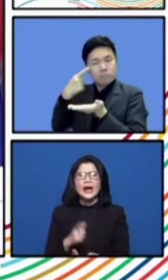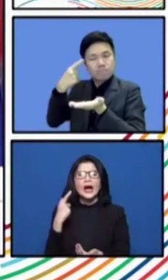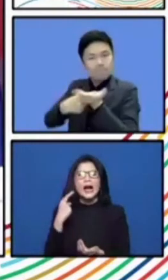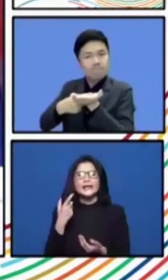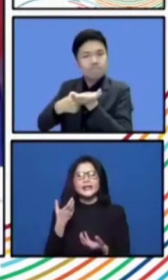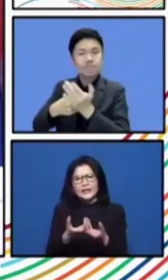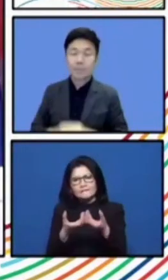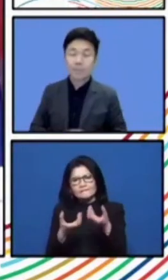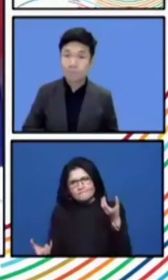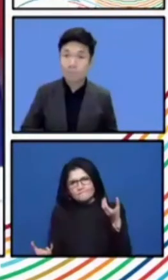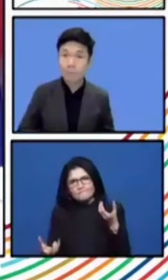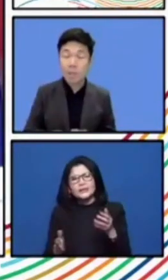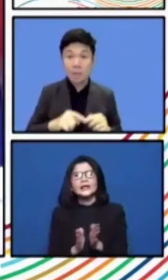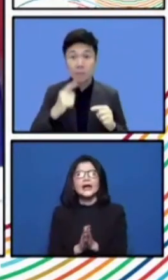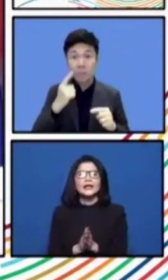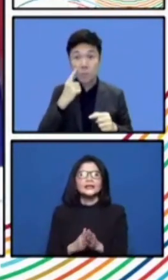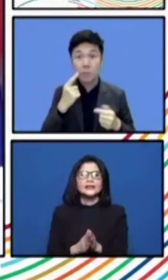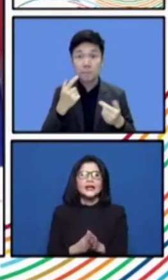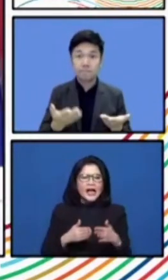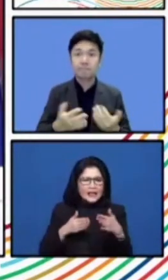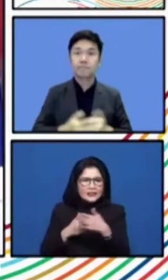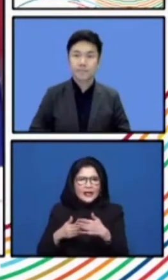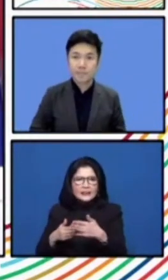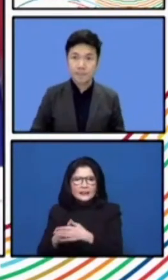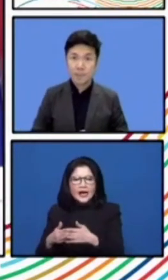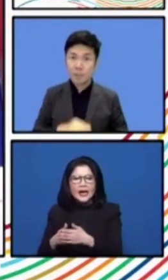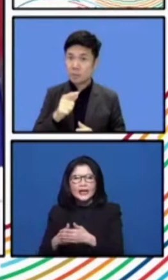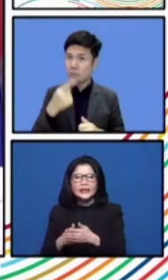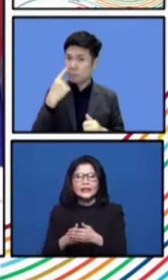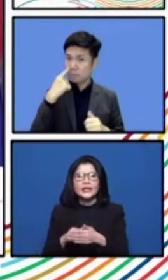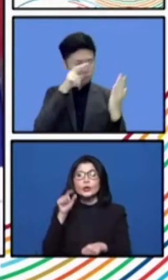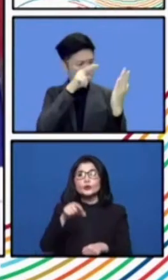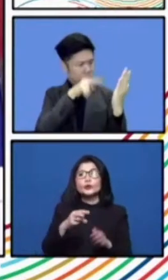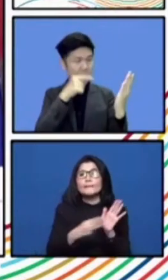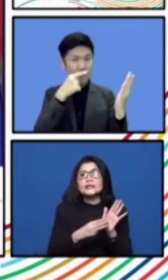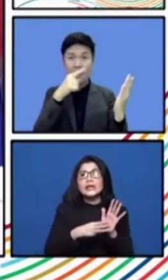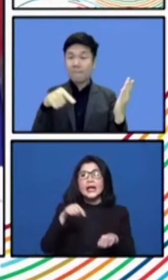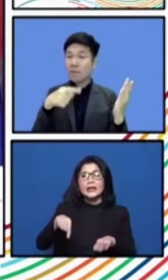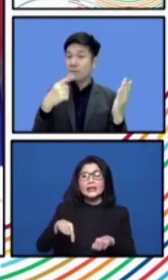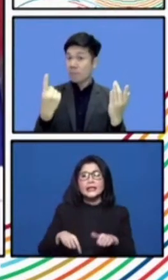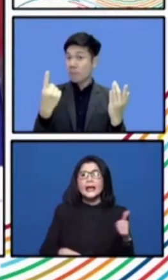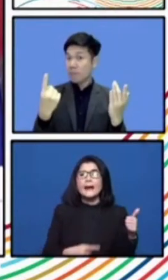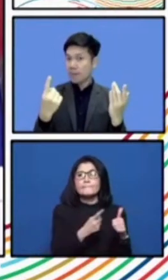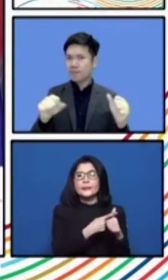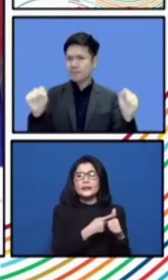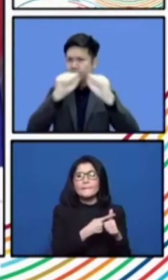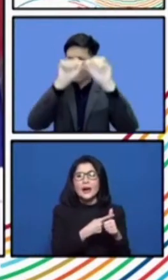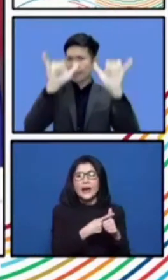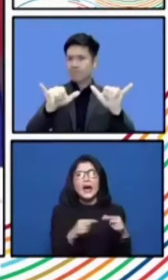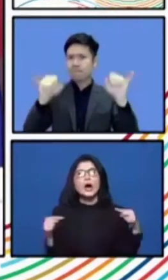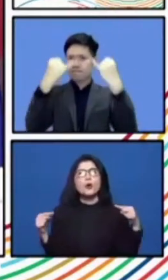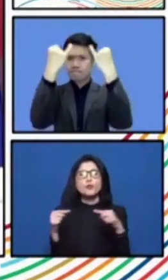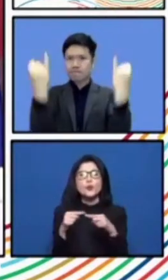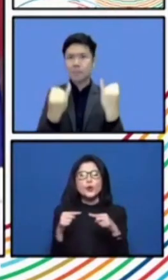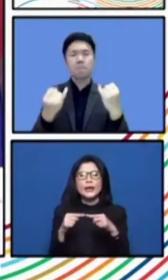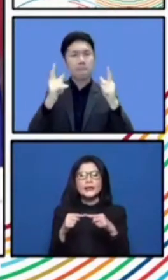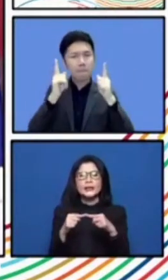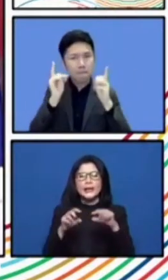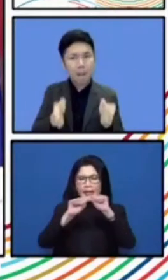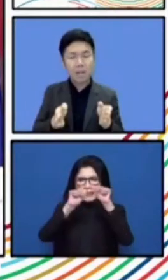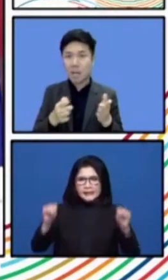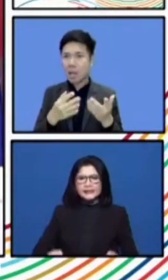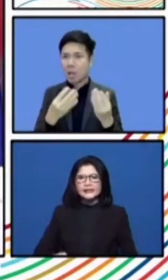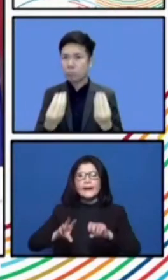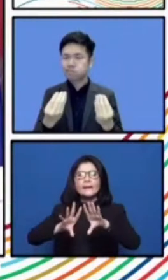key aspect is firstly is about institutional framework and policy development it should ideally address